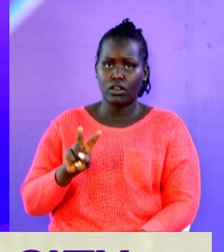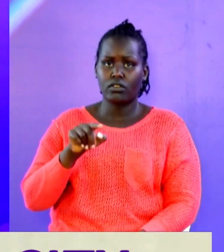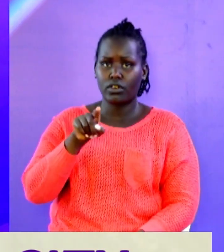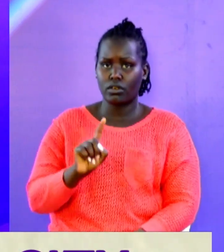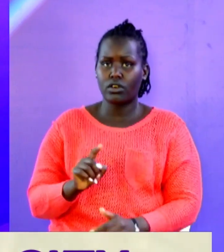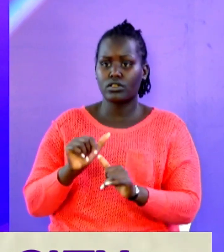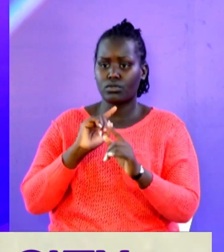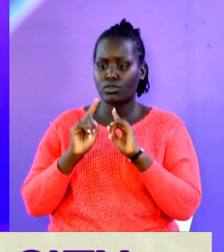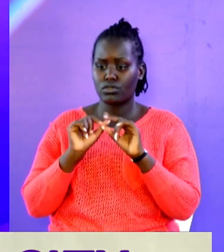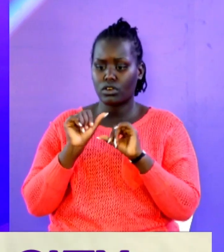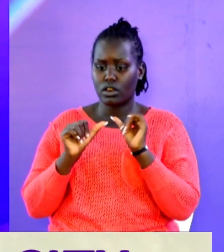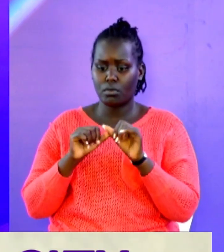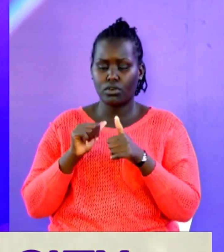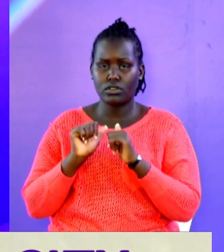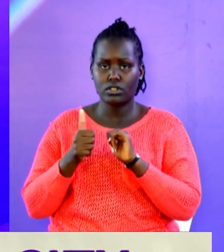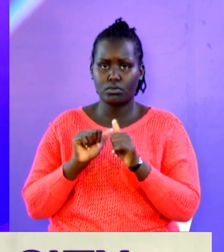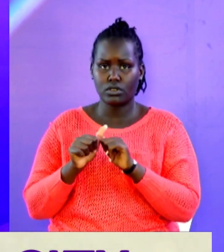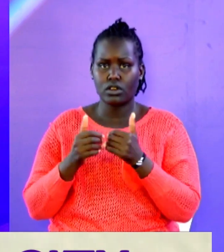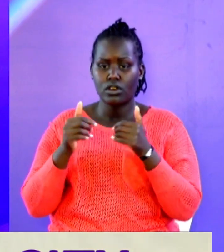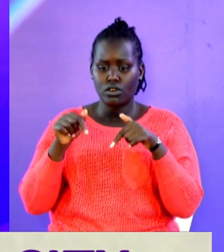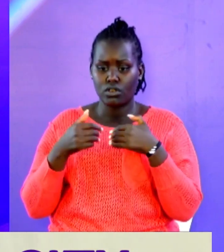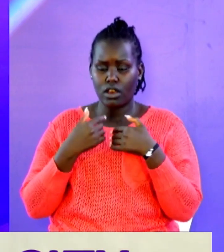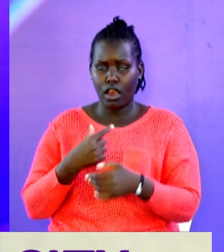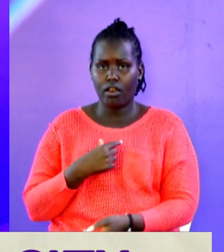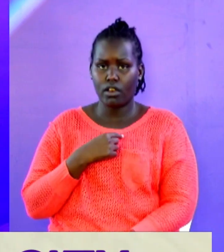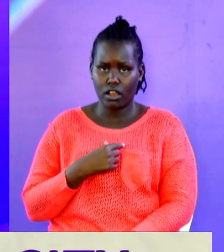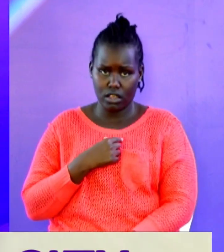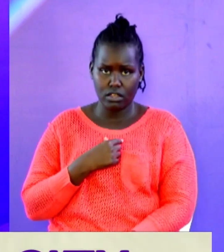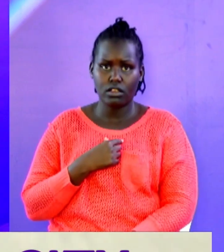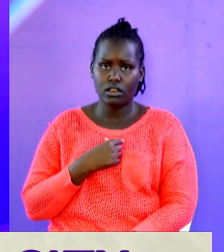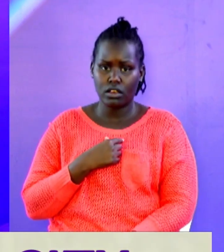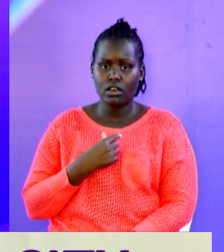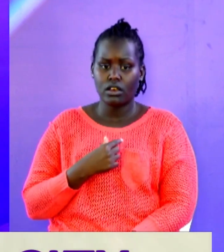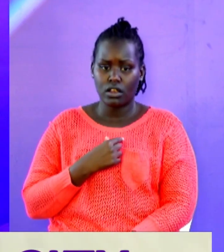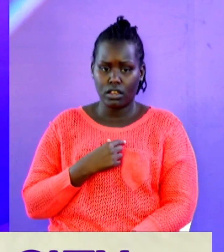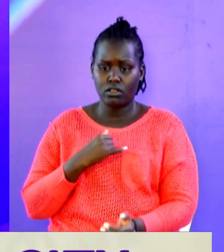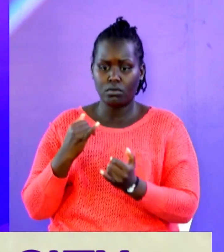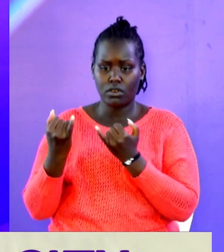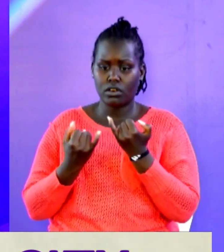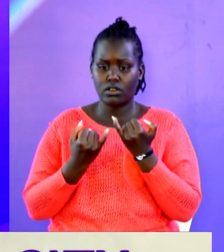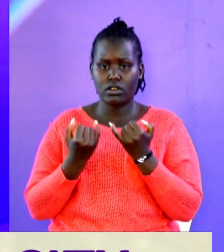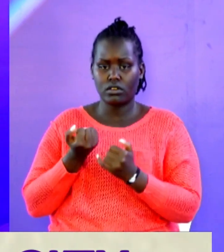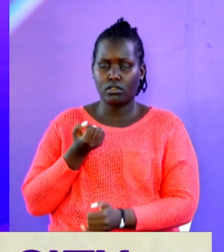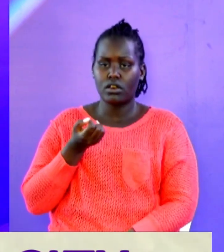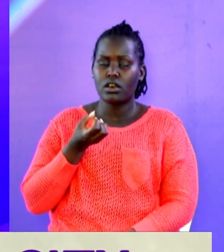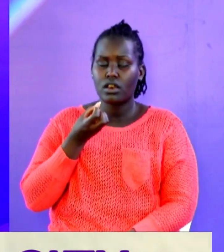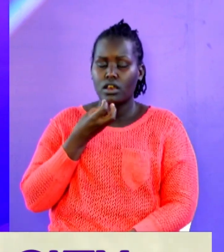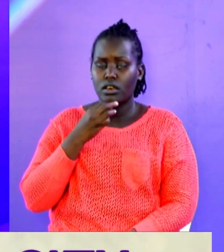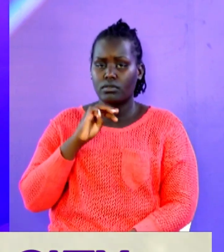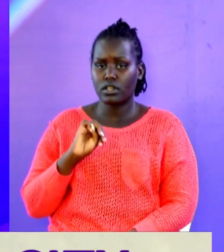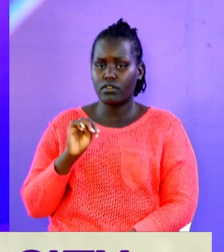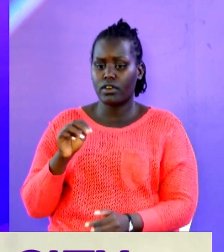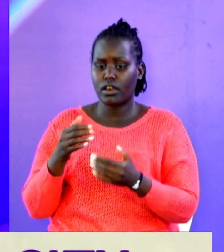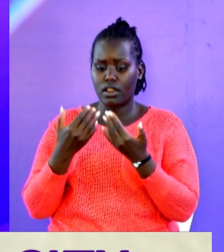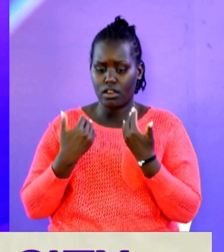talk sports. Of course, today I have a guest. Our guest will introduce himself, and I,